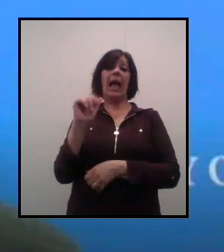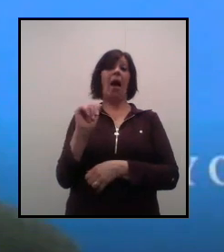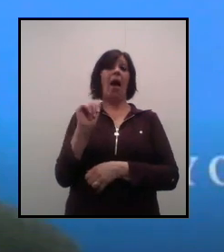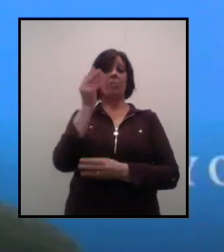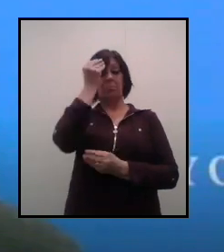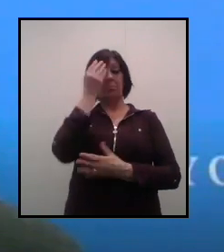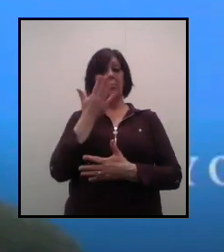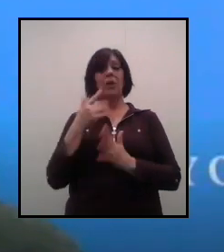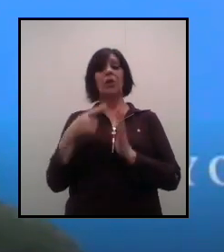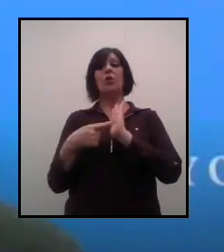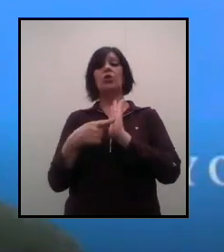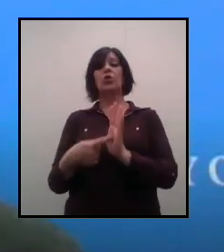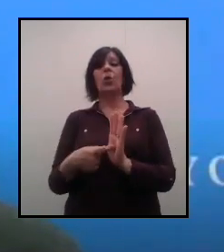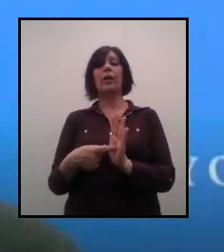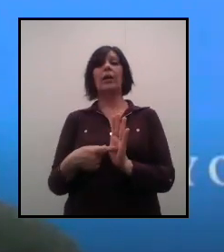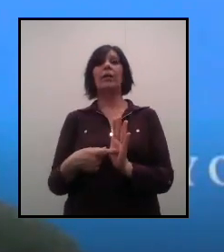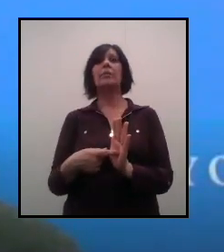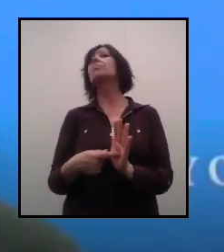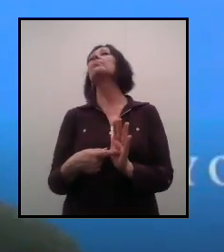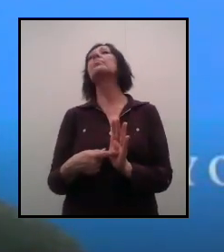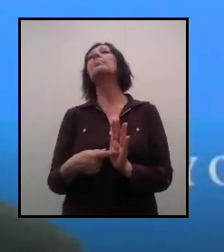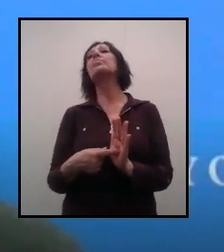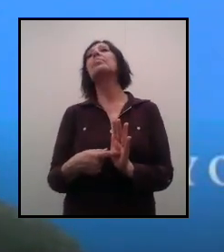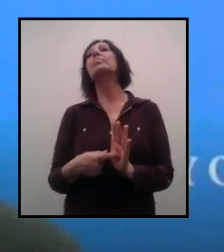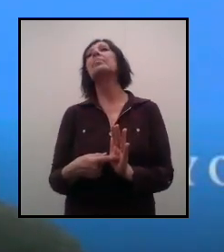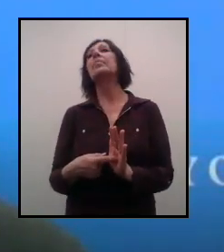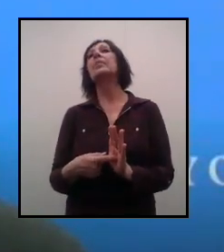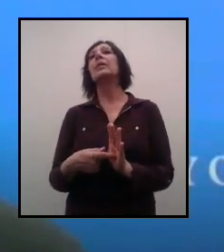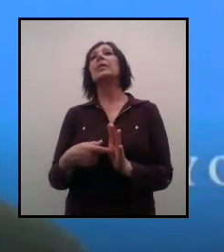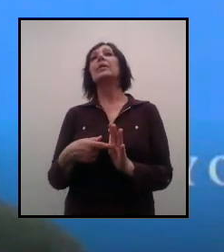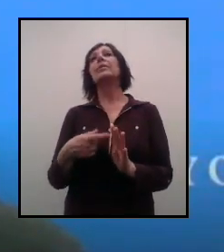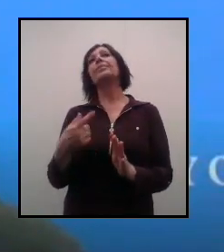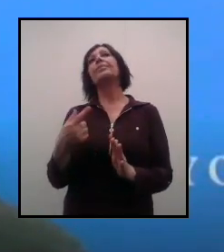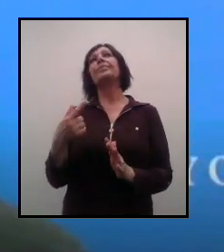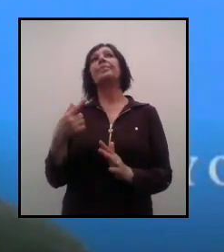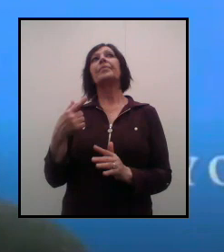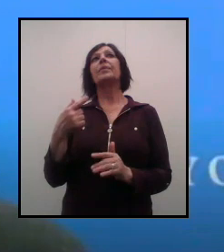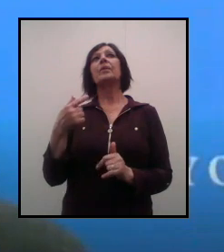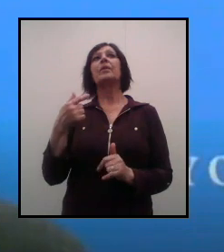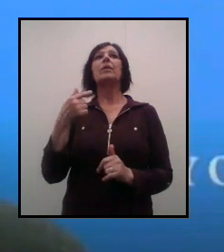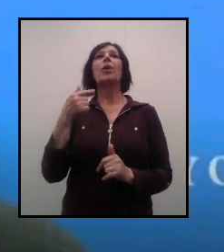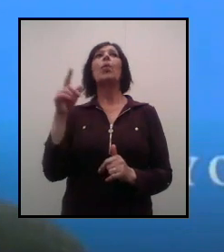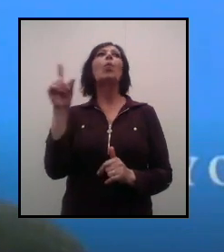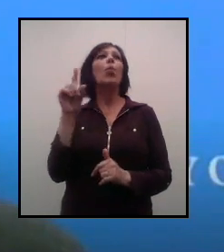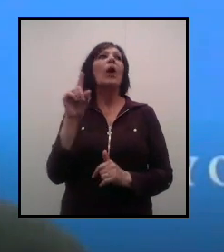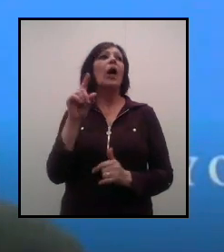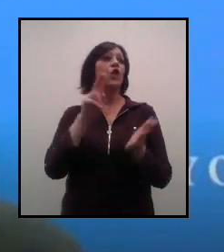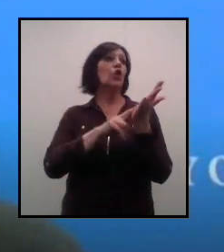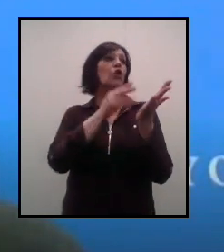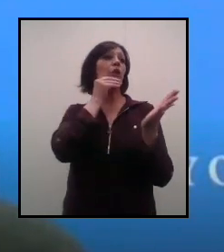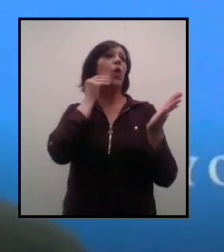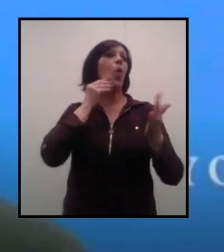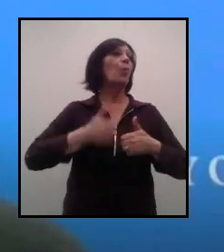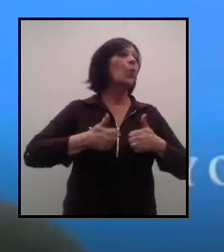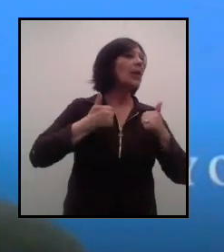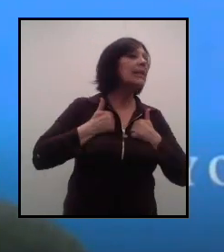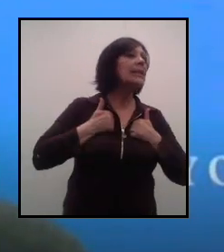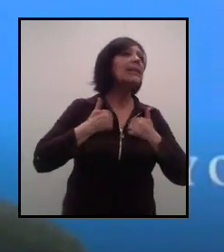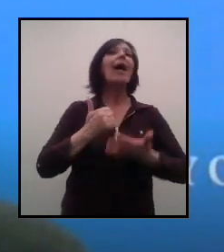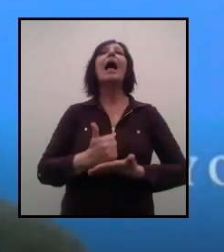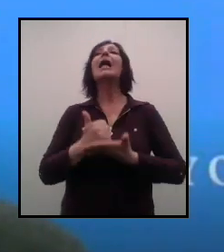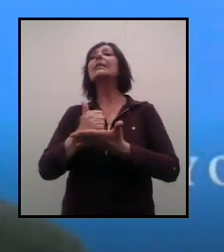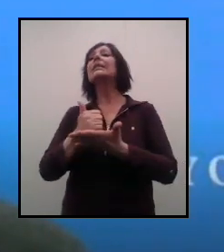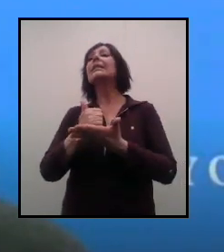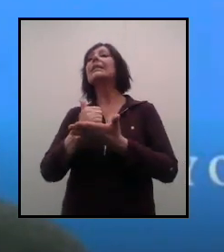the cases that are coming in, to self-identify as best as we can. Are they nursing home residents? Are they assisted living home